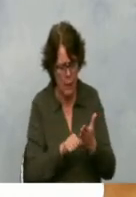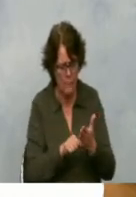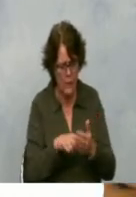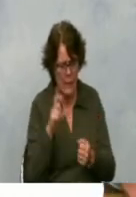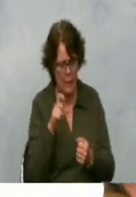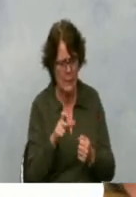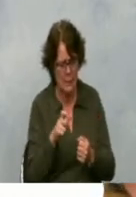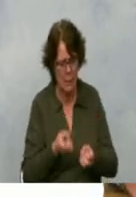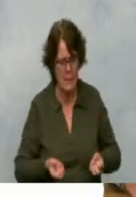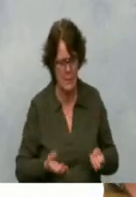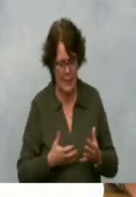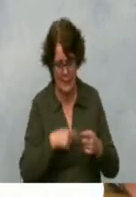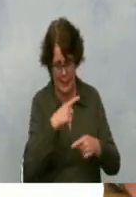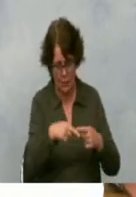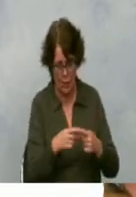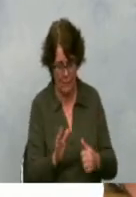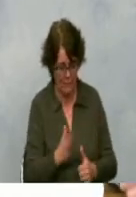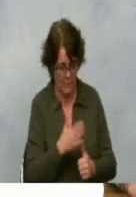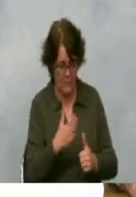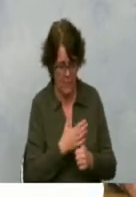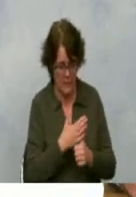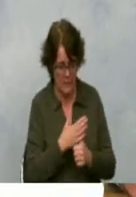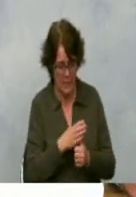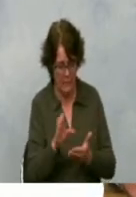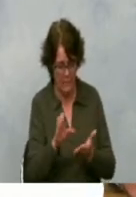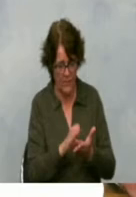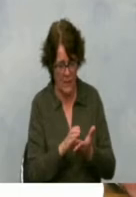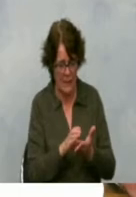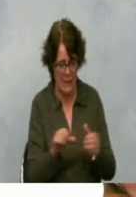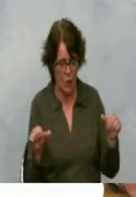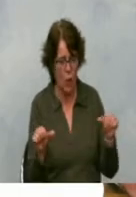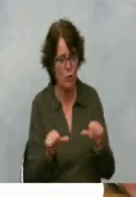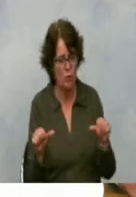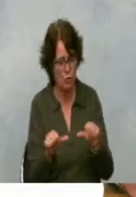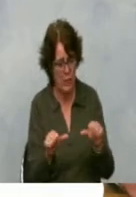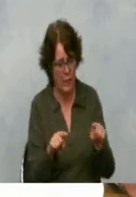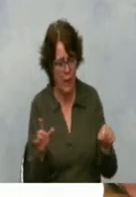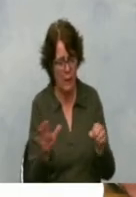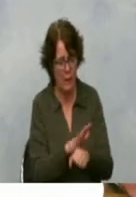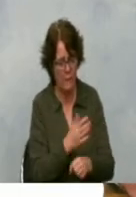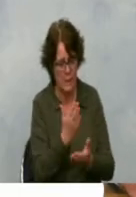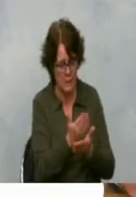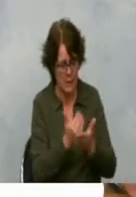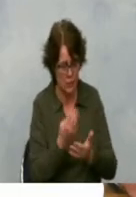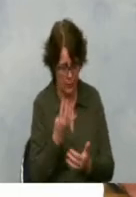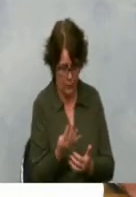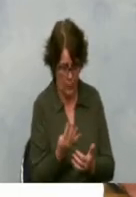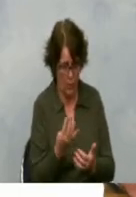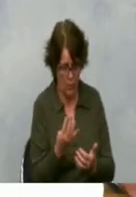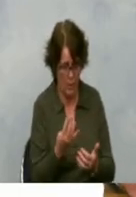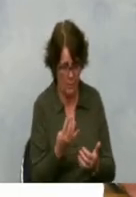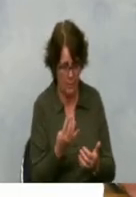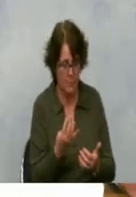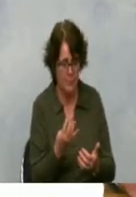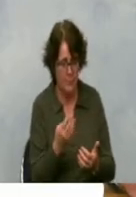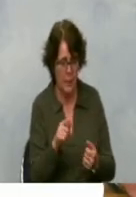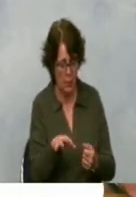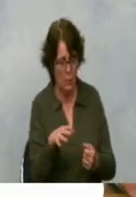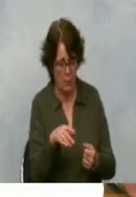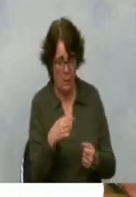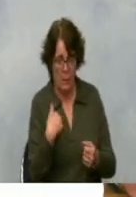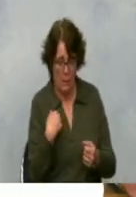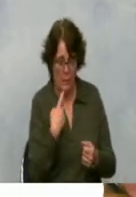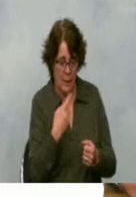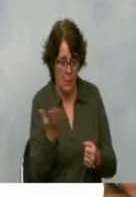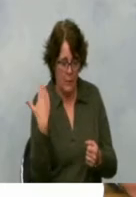of those is funding constraints. And this is covered at section 4. You will have heard me say this before.